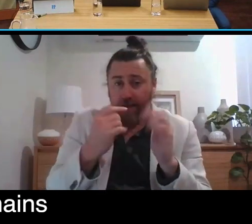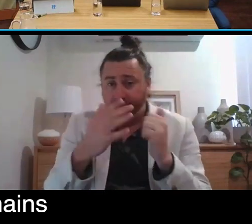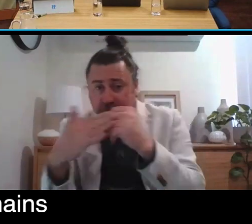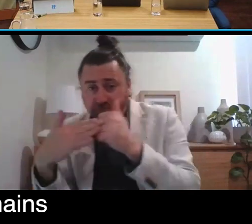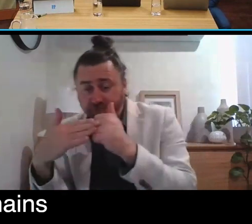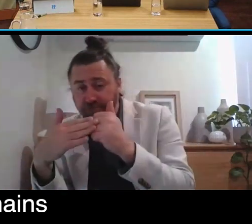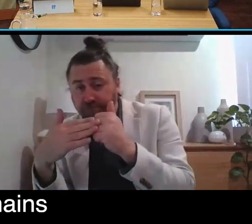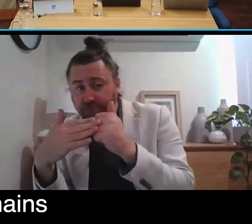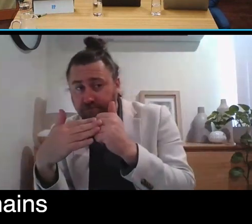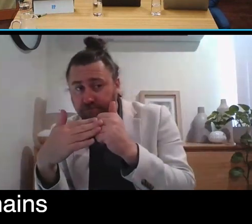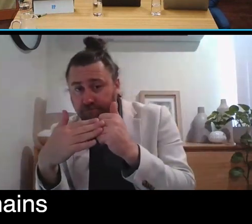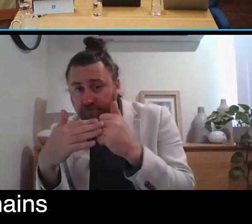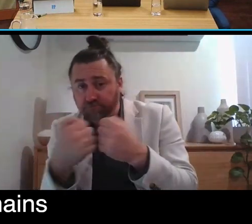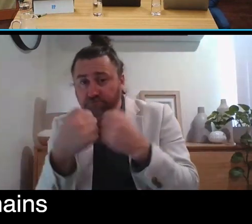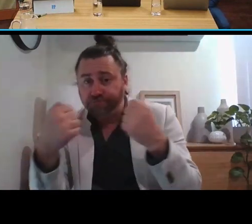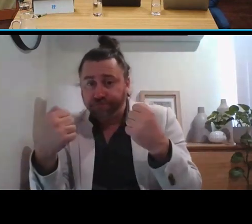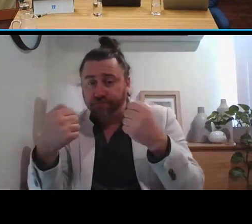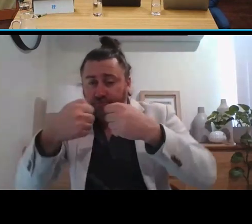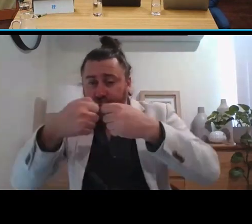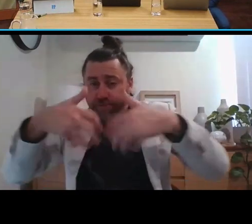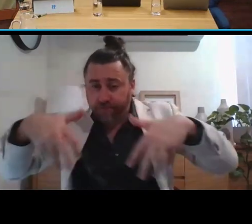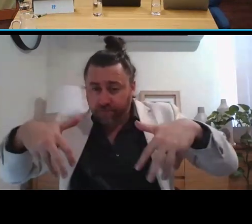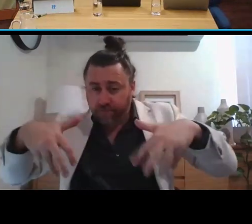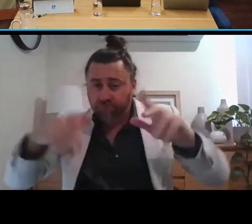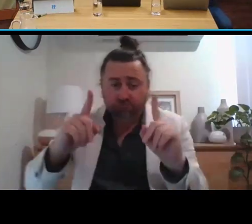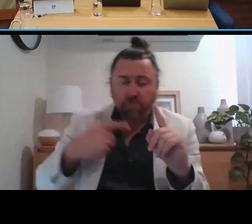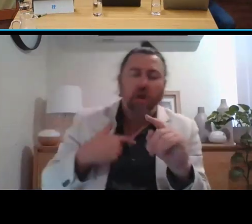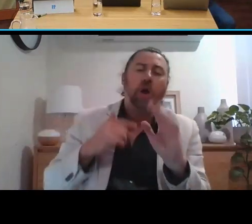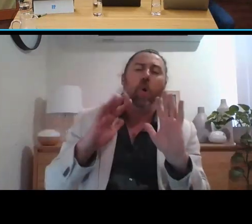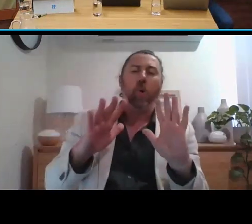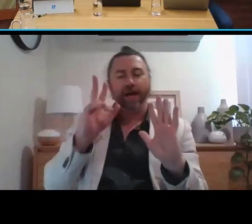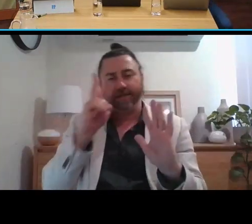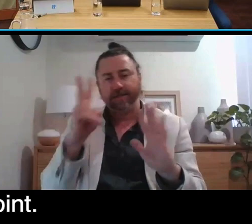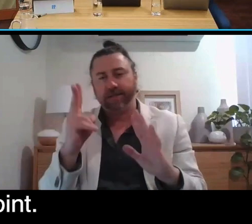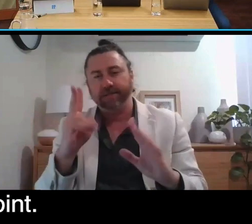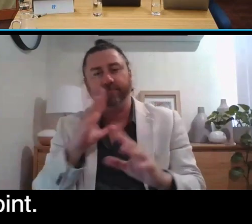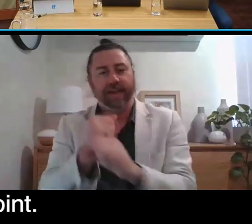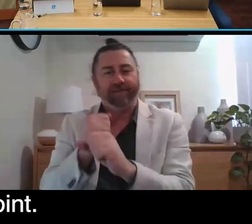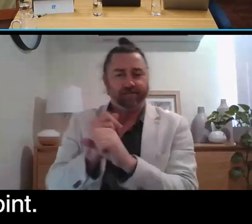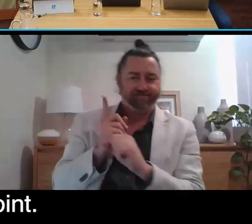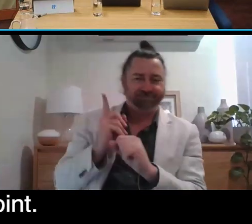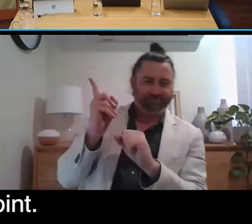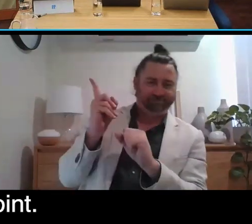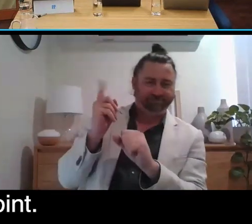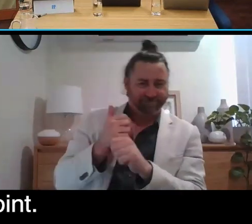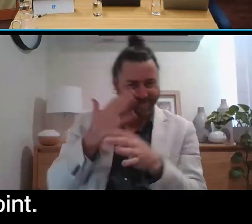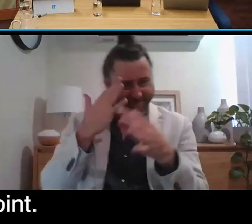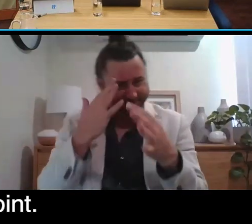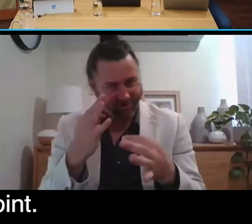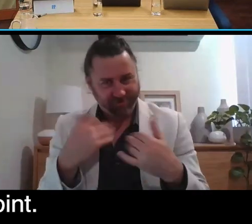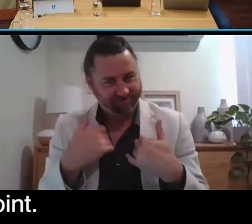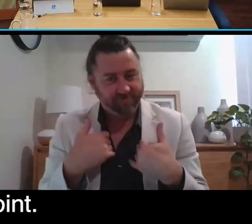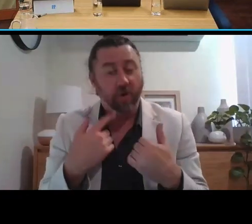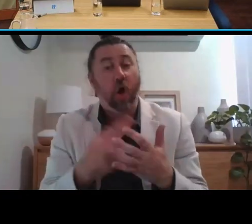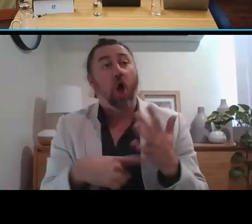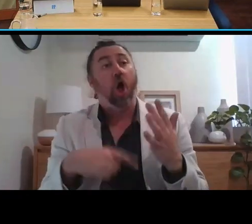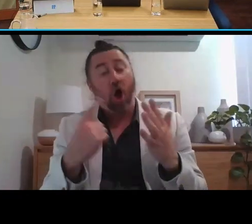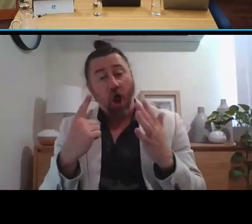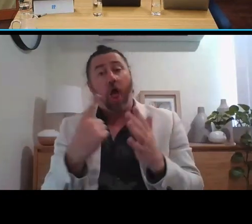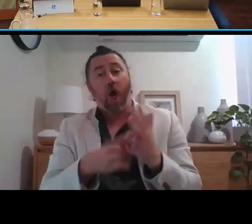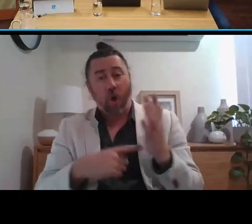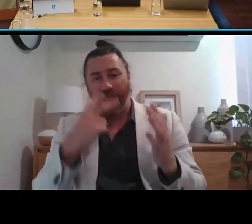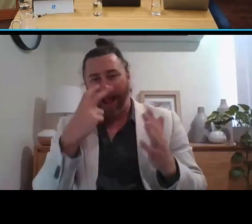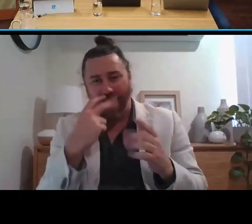be expanded, but that remains subject to decisions of government. So it is limited to aged care homes at this point.